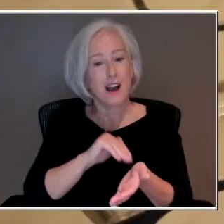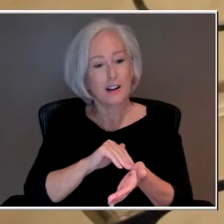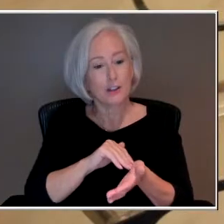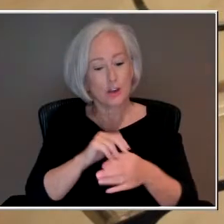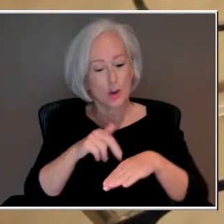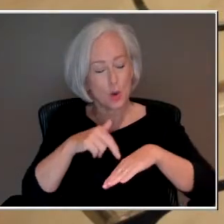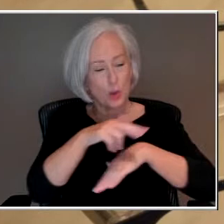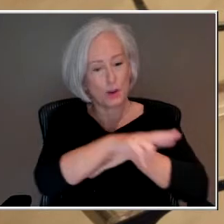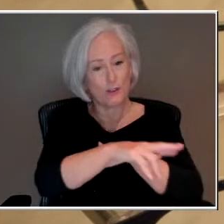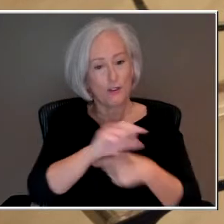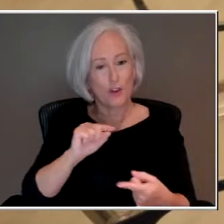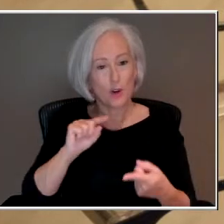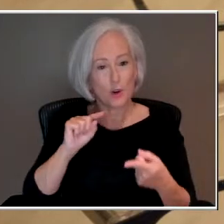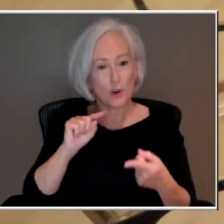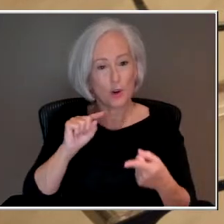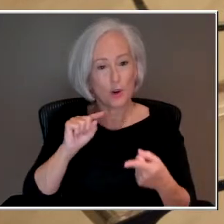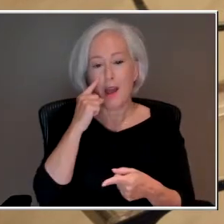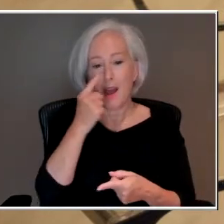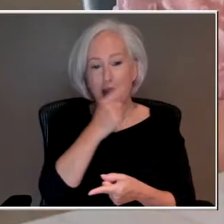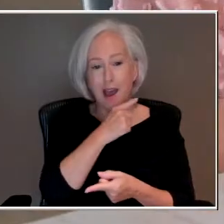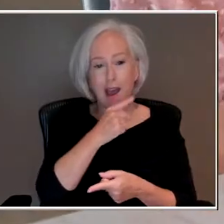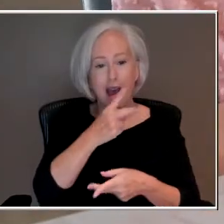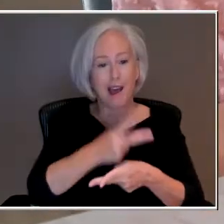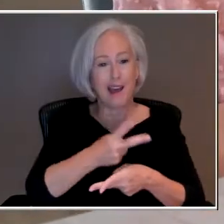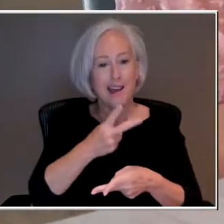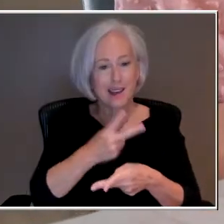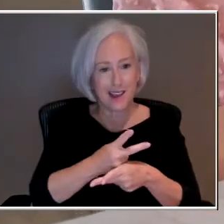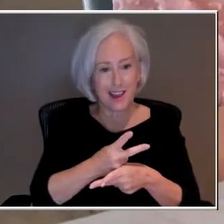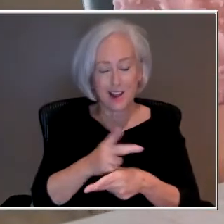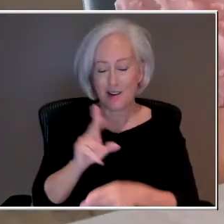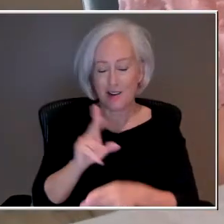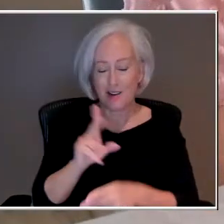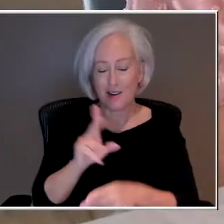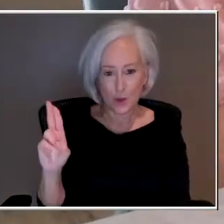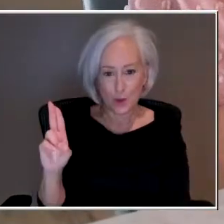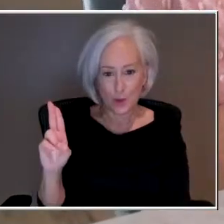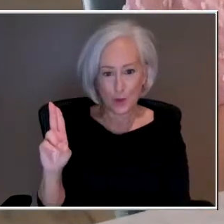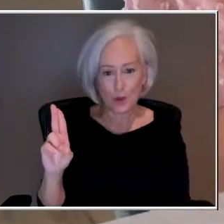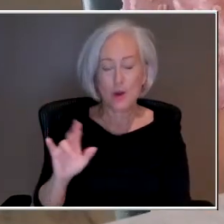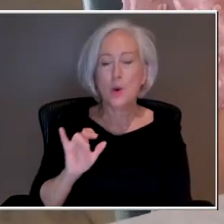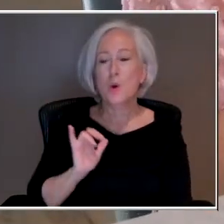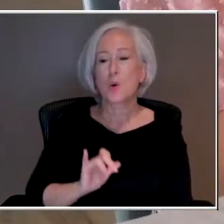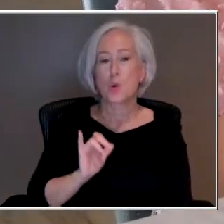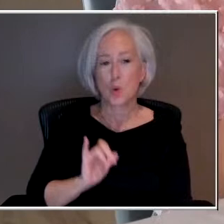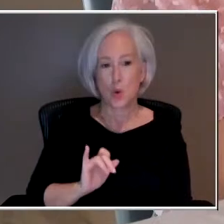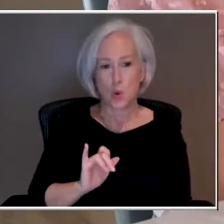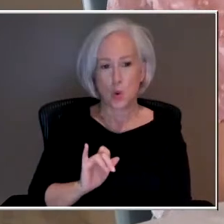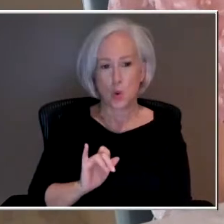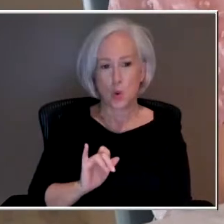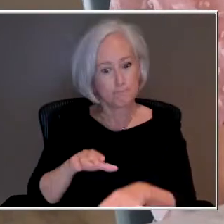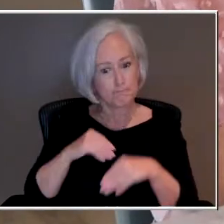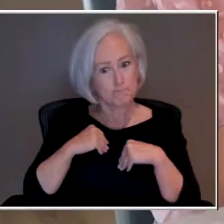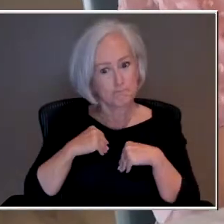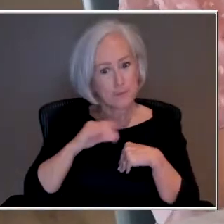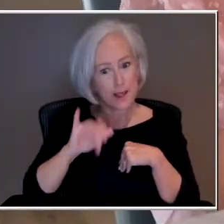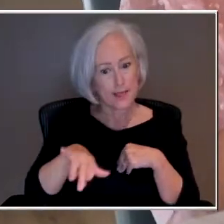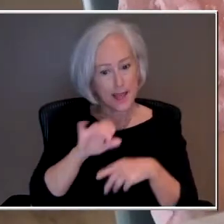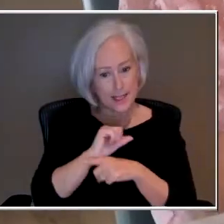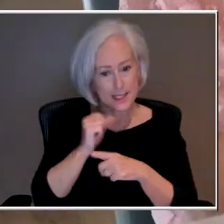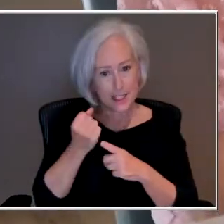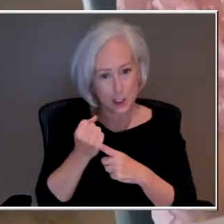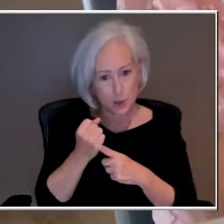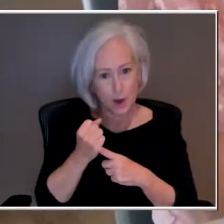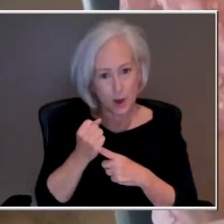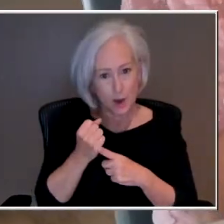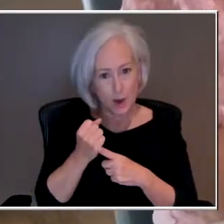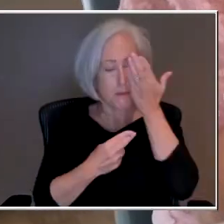specialist at the University of Kansas Health System. We took it serious and did the patching and got him glasses, and he wears his glasses really, really